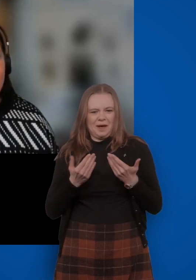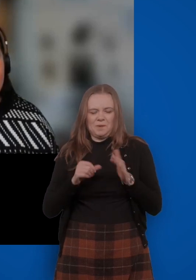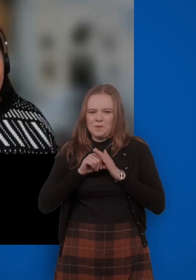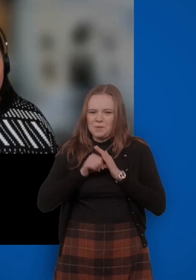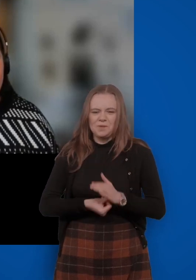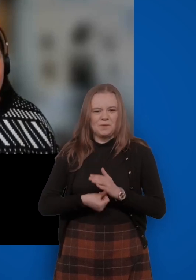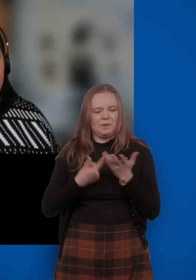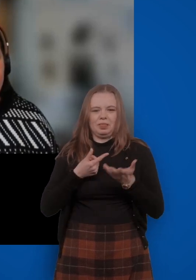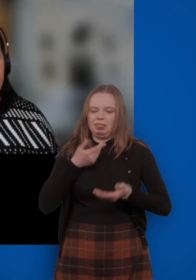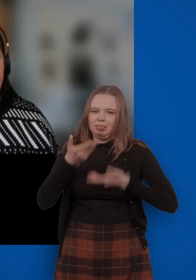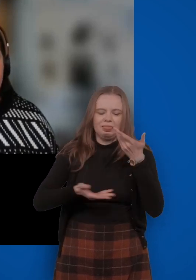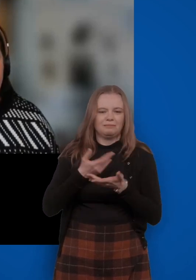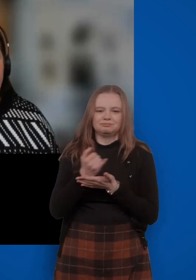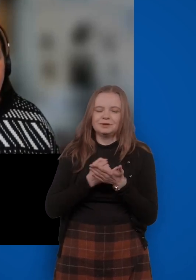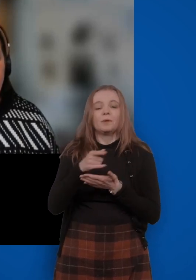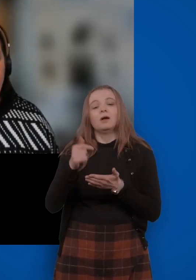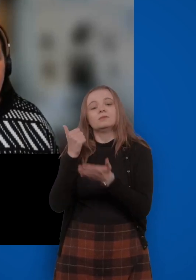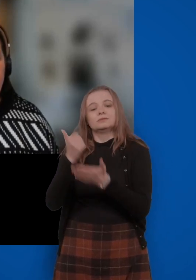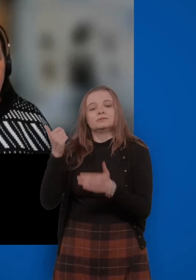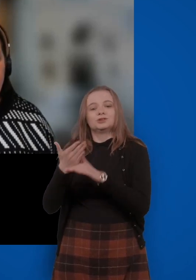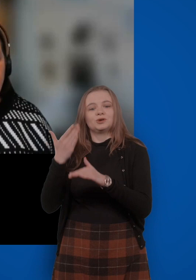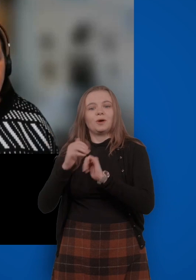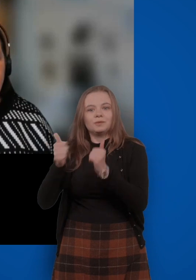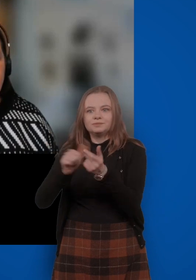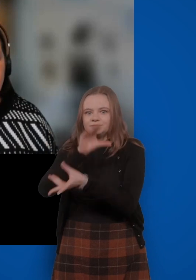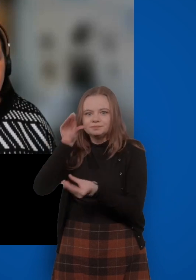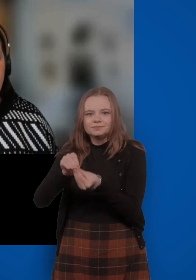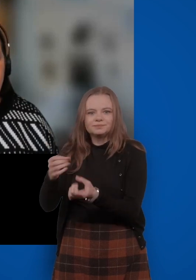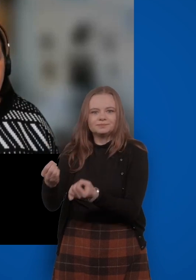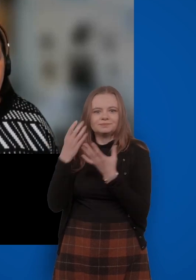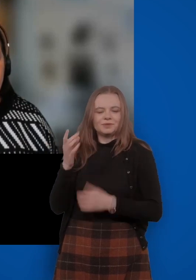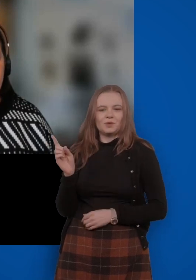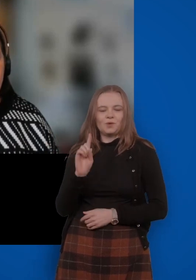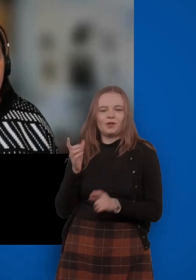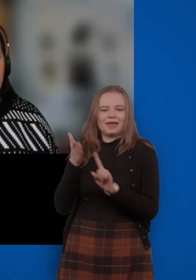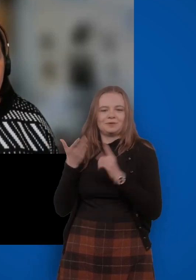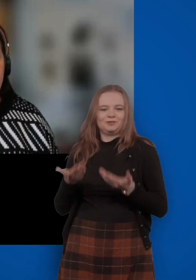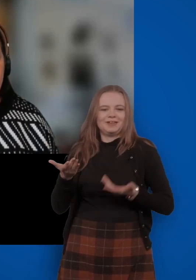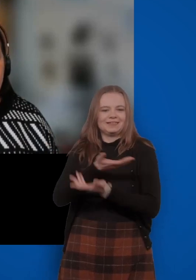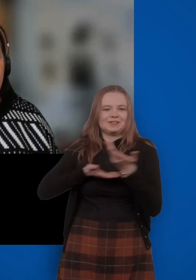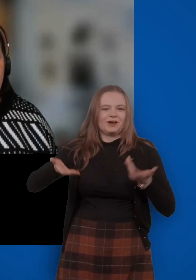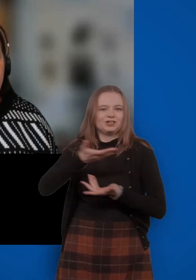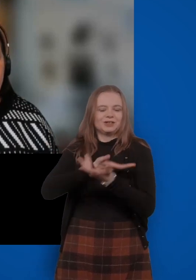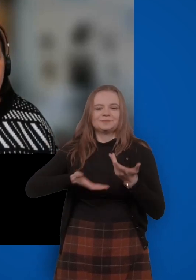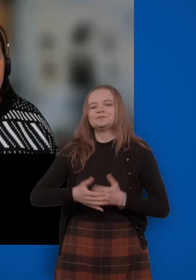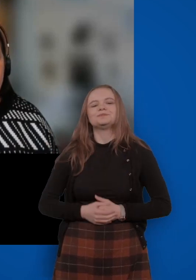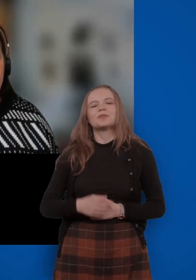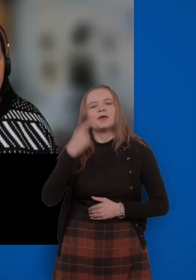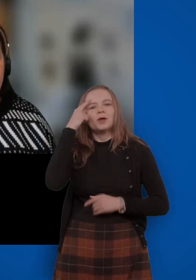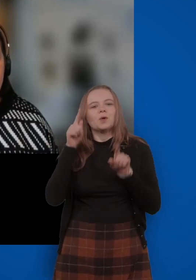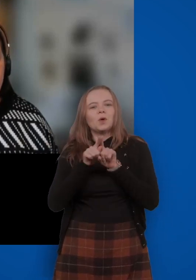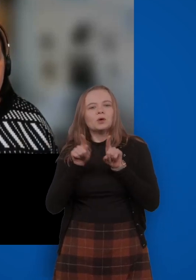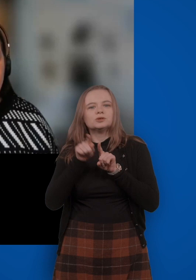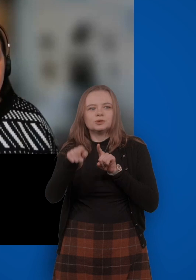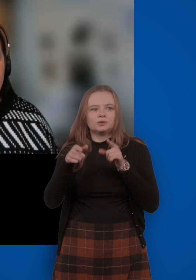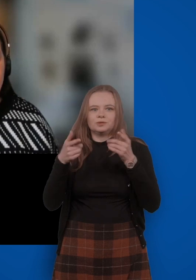but I think that did a fantastic job of capturing what the heart of today's discussion is about. I think you also opened